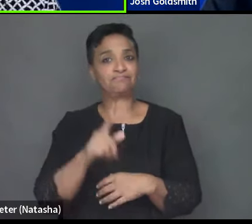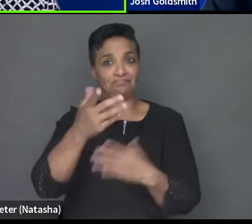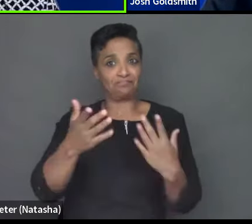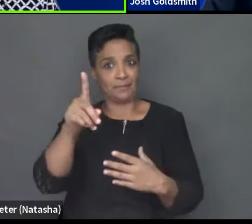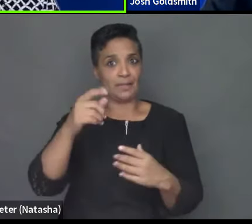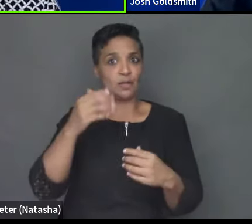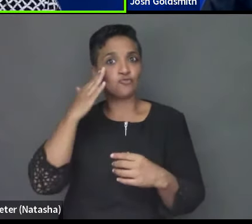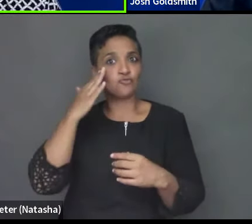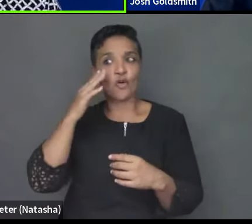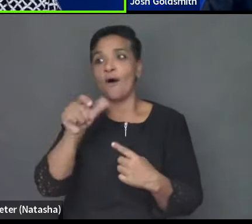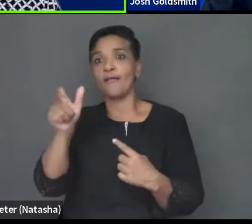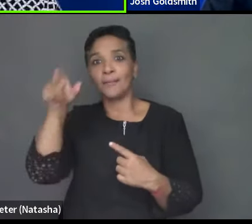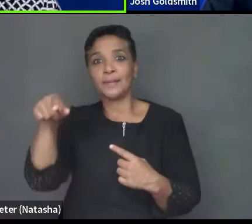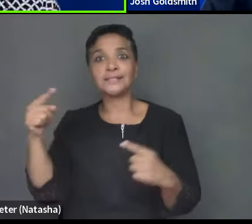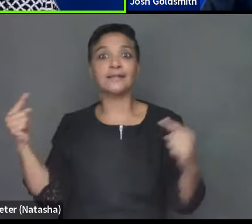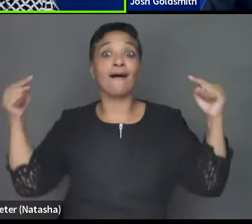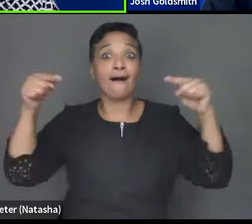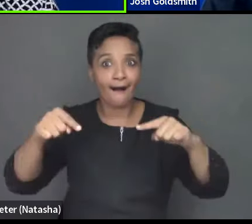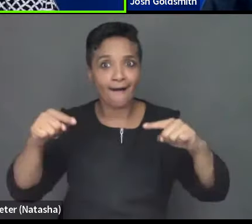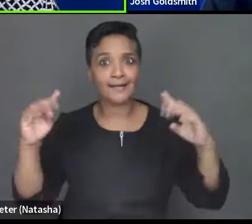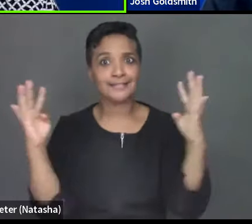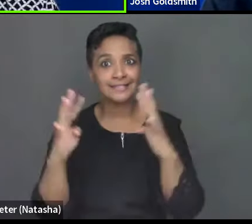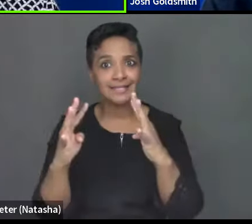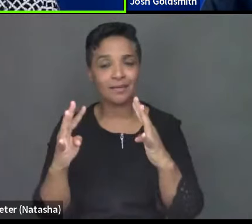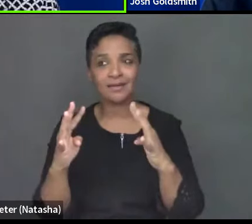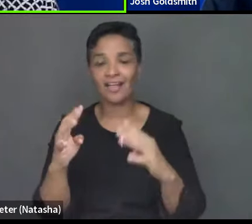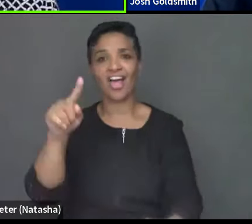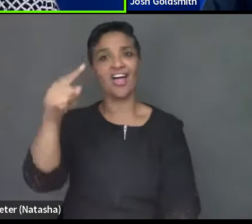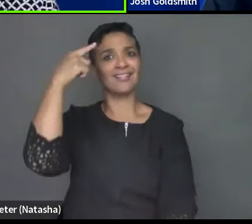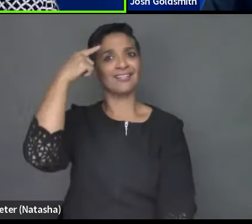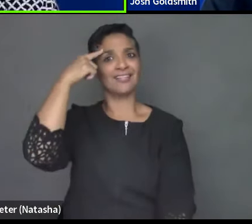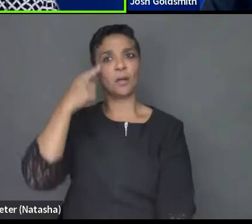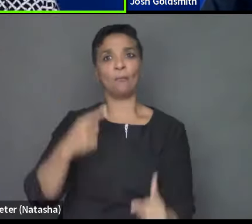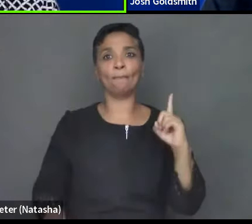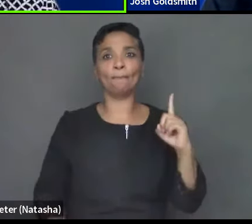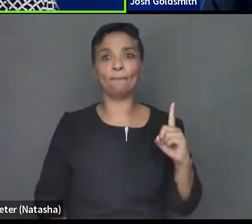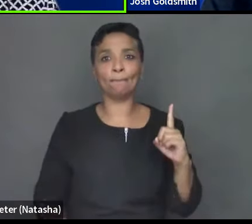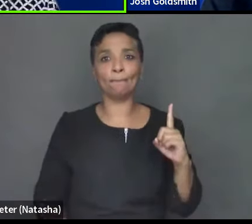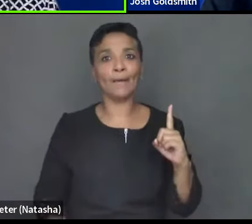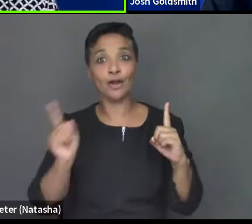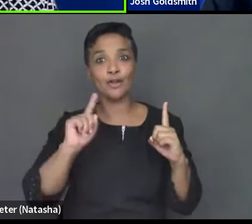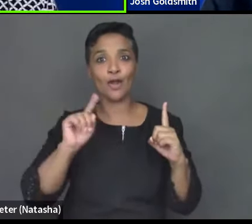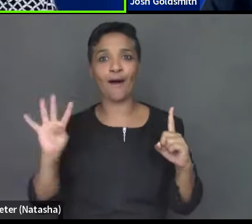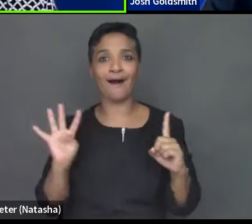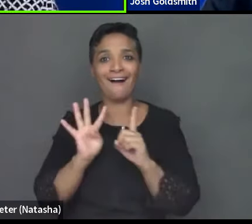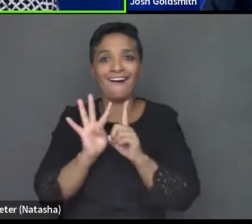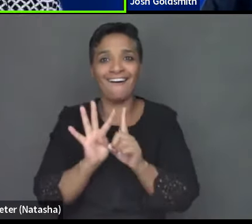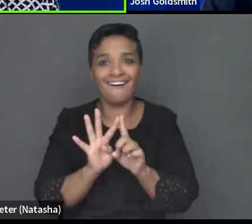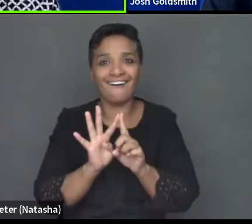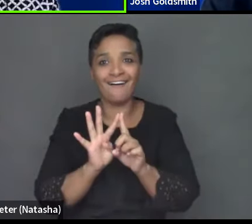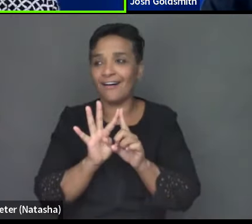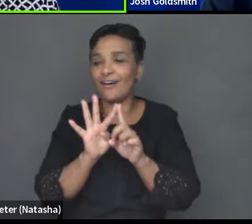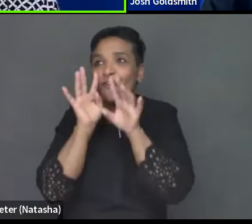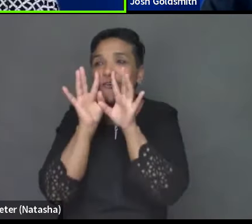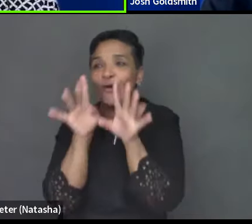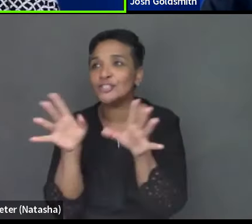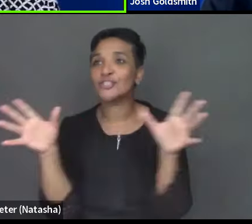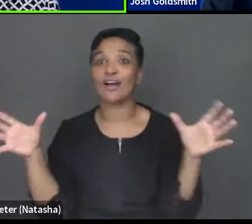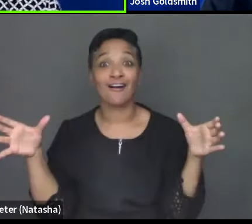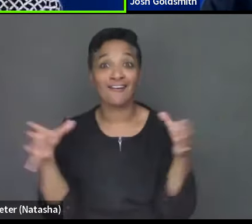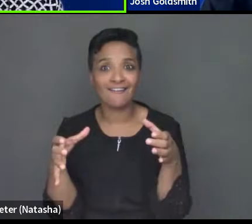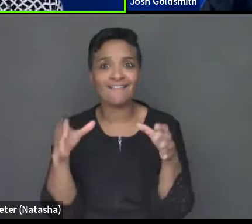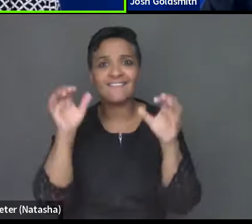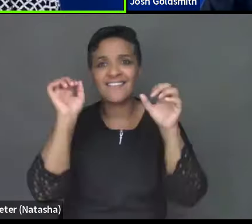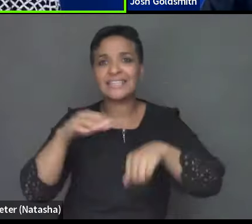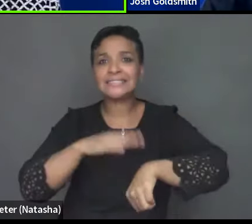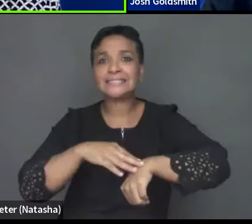attending the summit as well, why not organize a watch party? And you could decide to get together at a certain